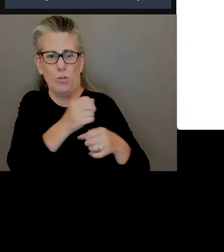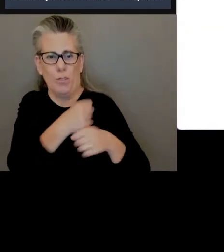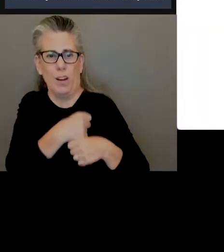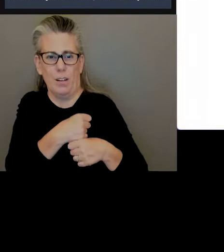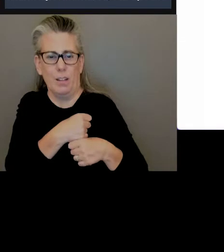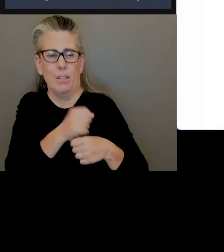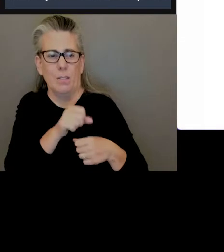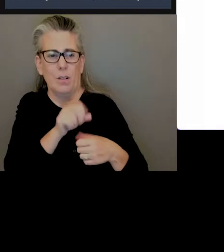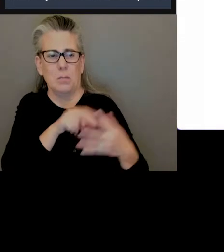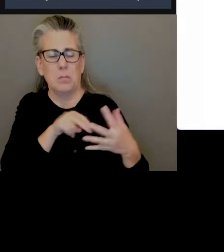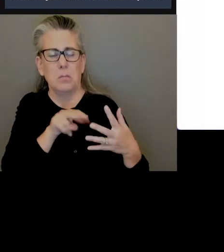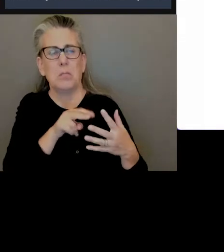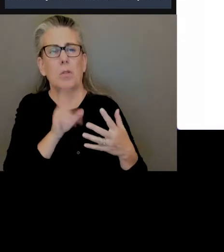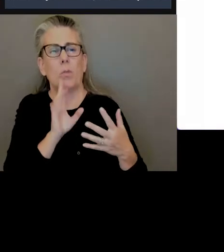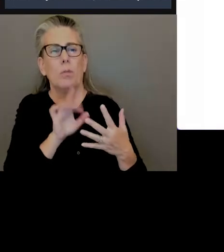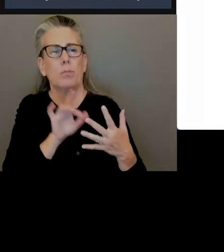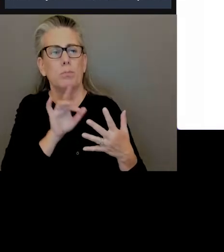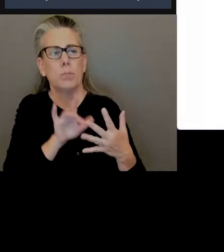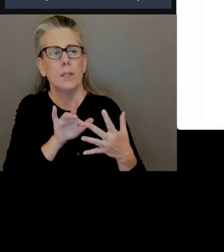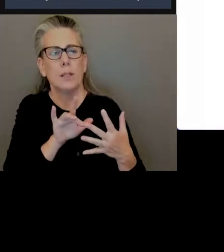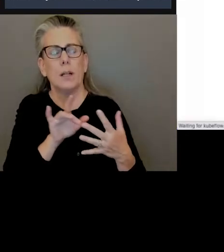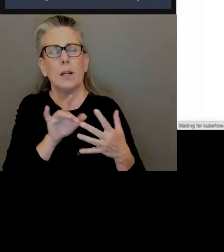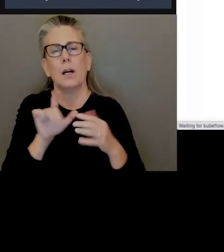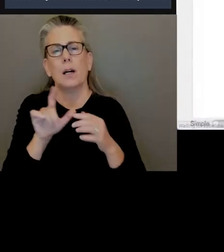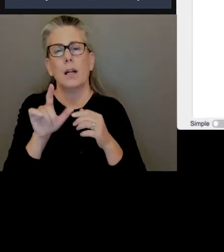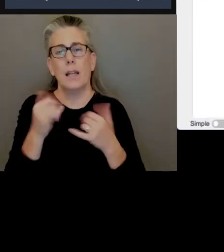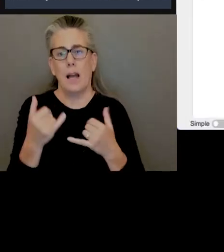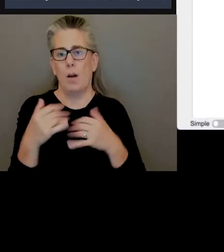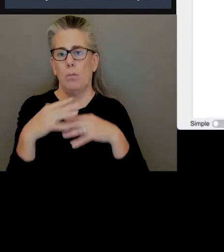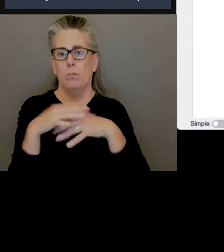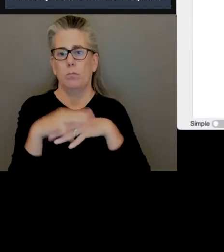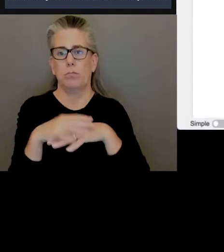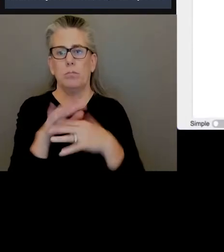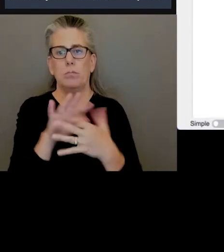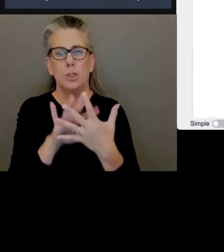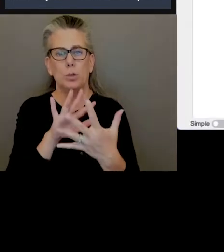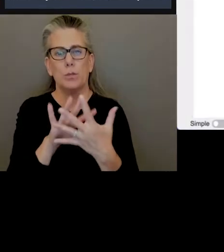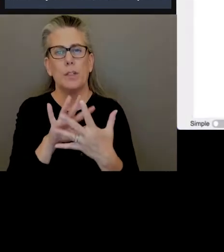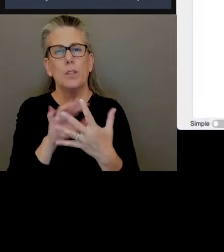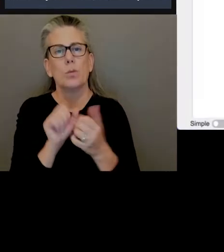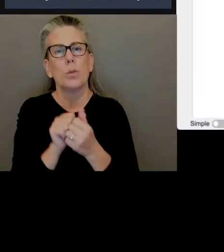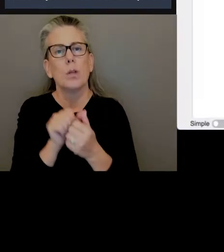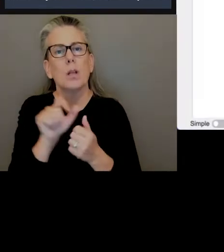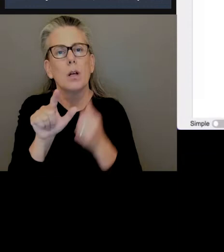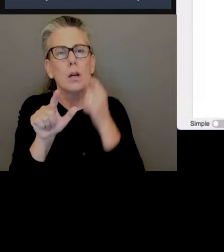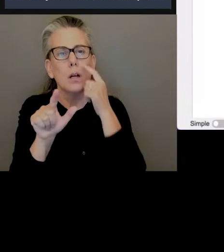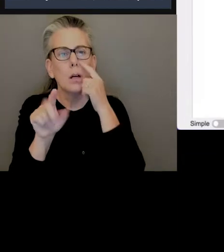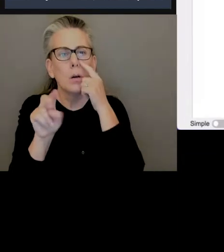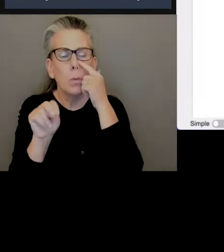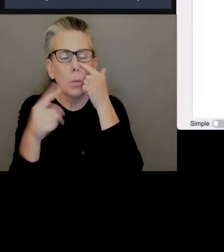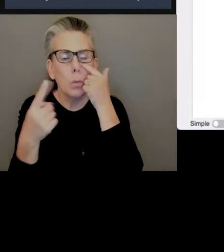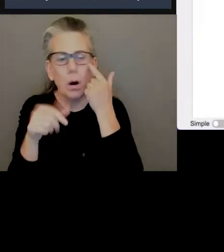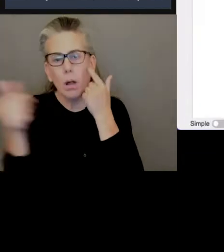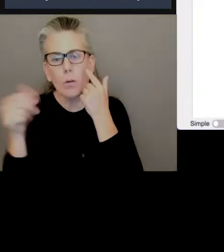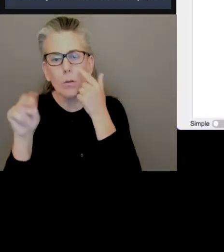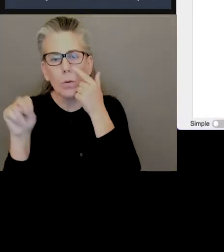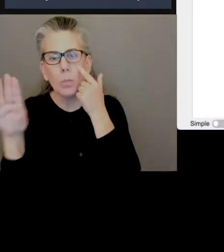us to the Jupyter Lab interface, where we'll pick up one of the Jupyter notebooks to demonstrate the example.